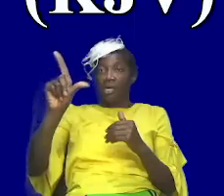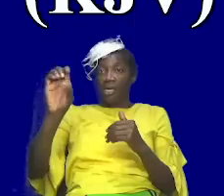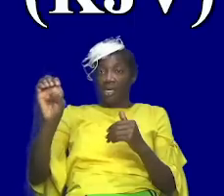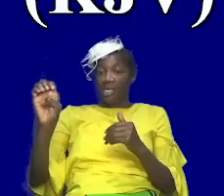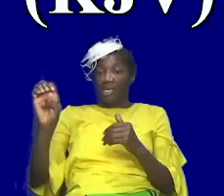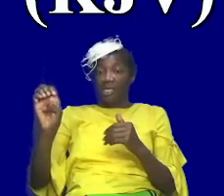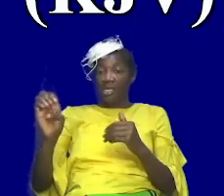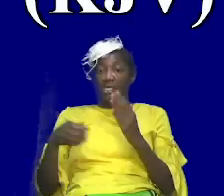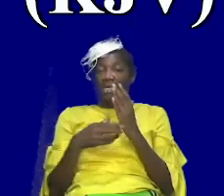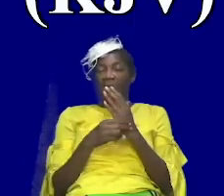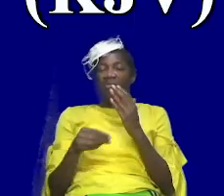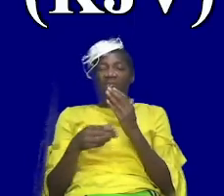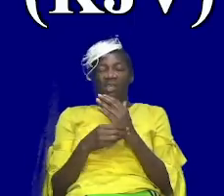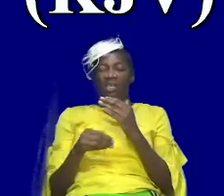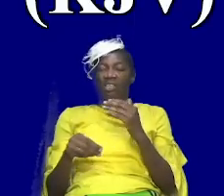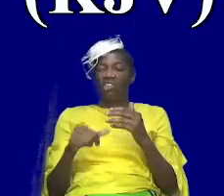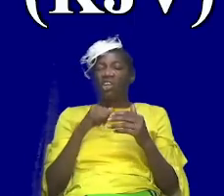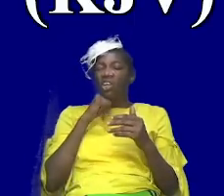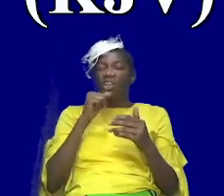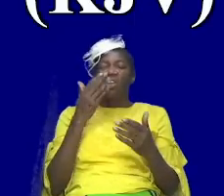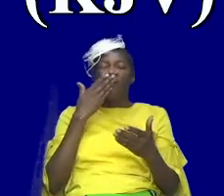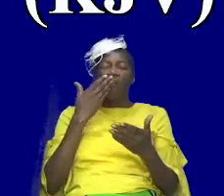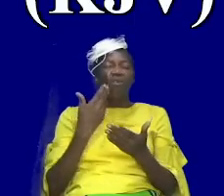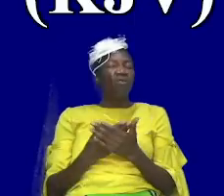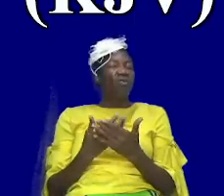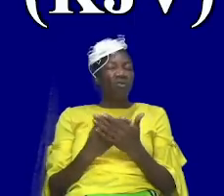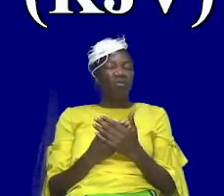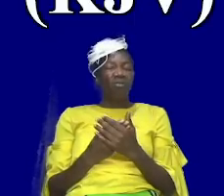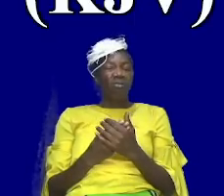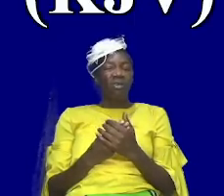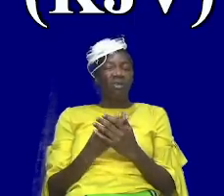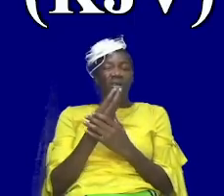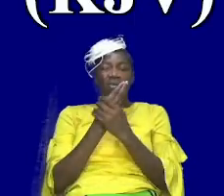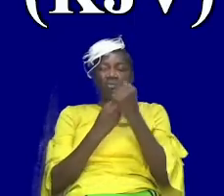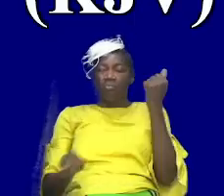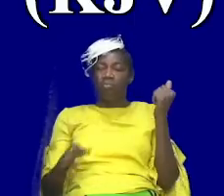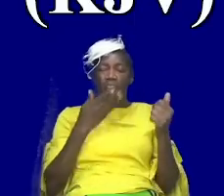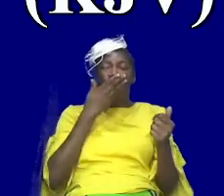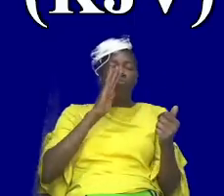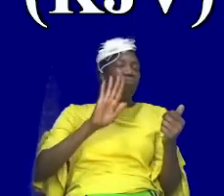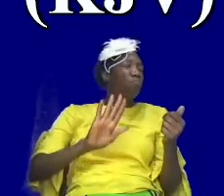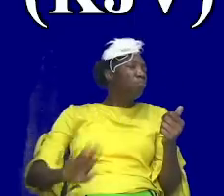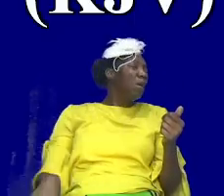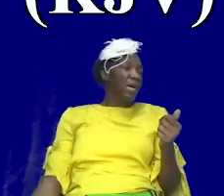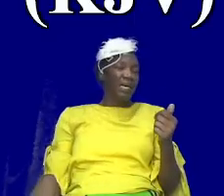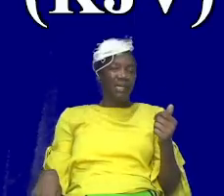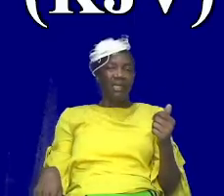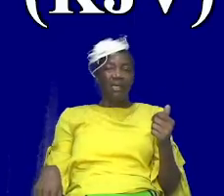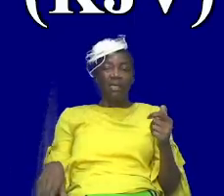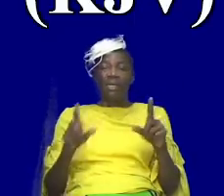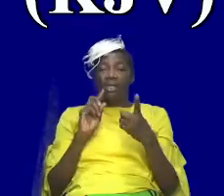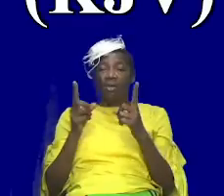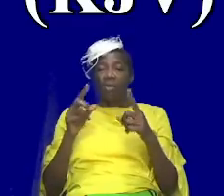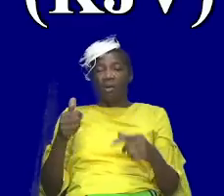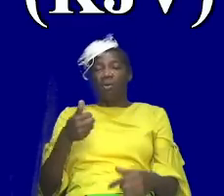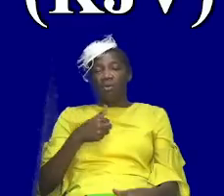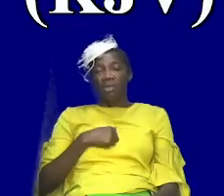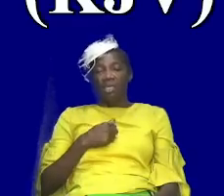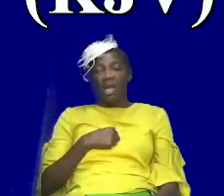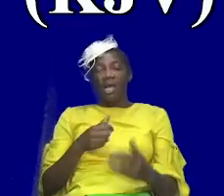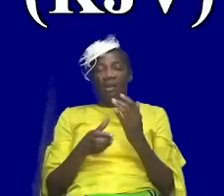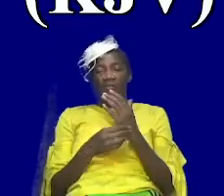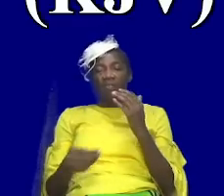are inferior material. These are perishable material. And they speak to self and the